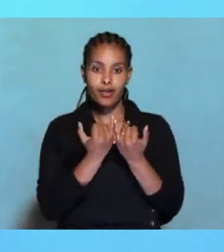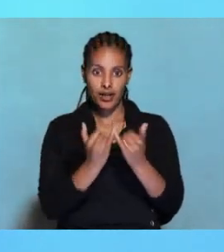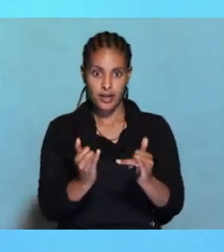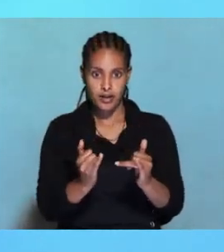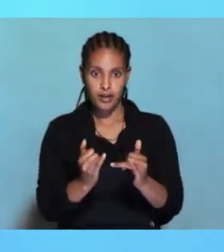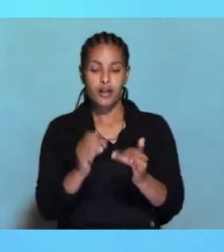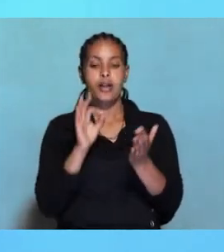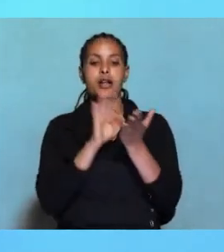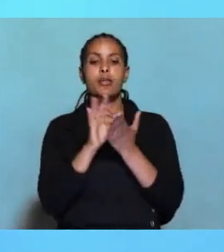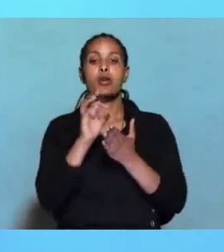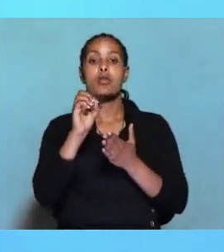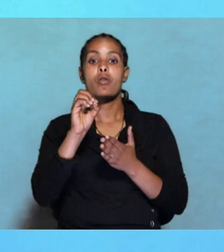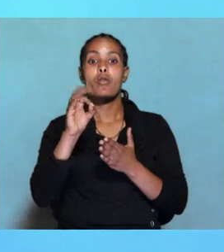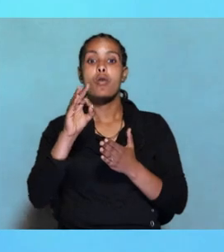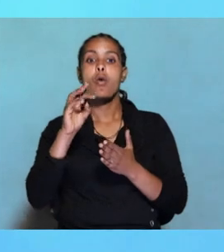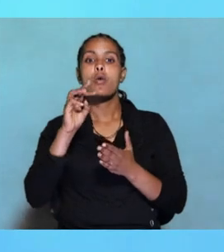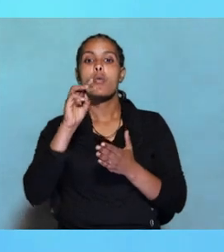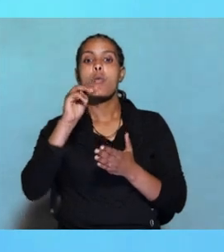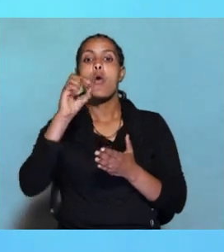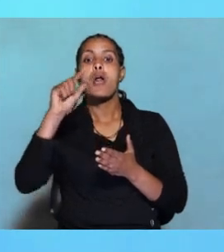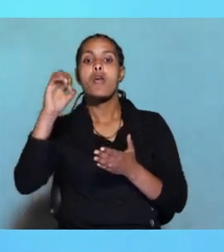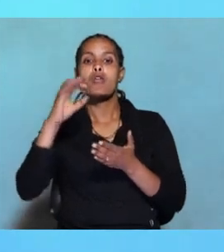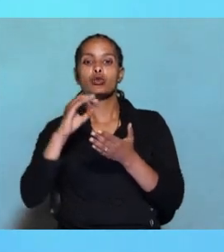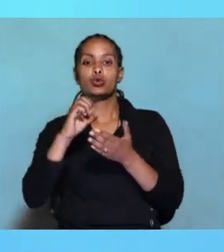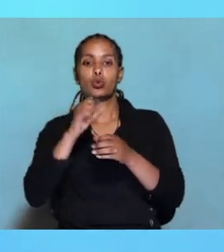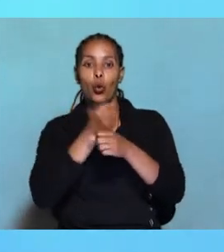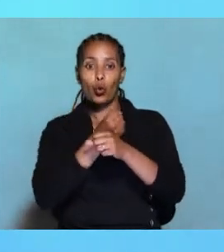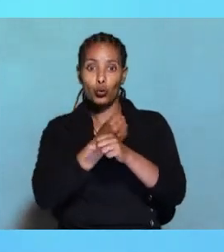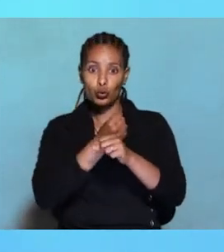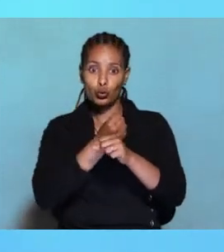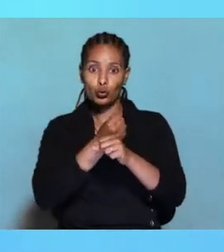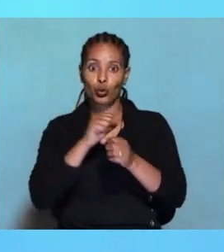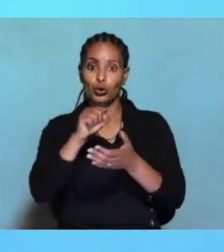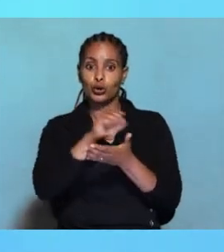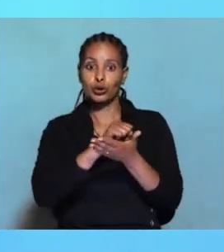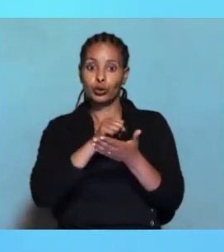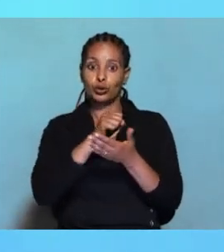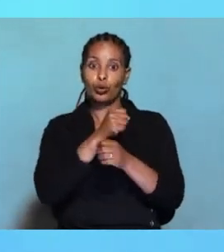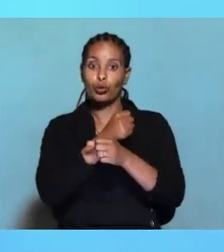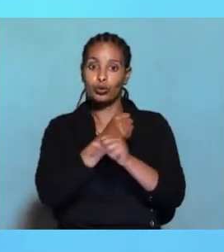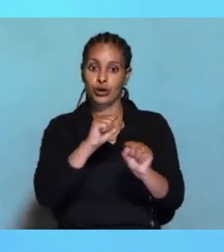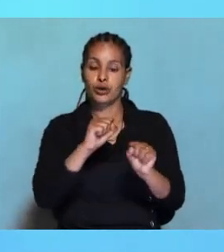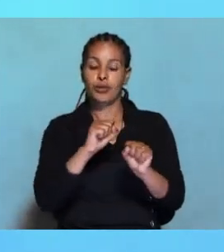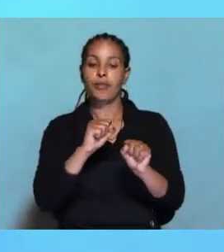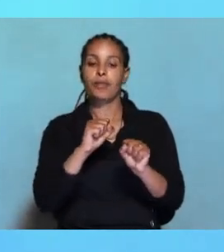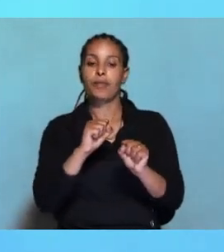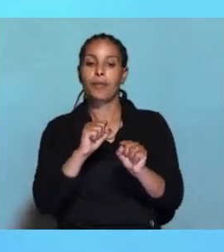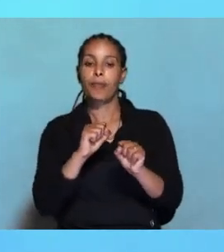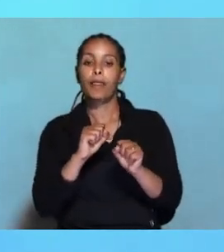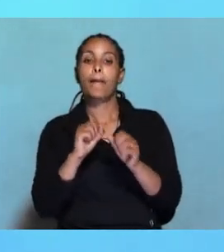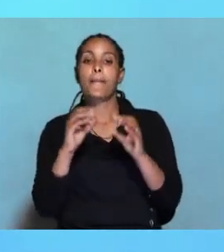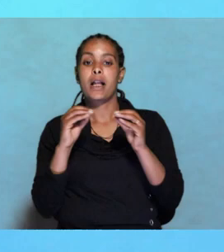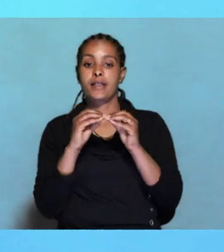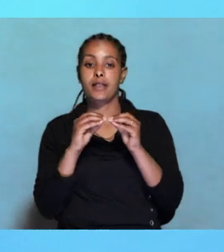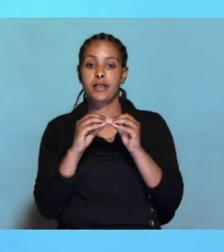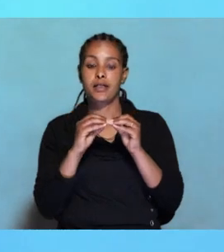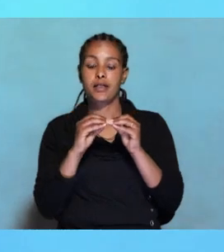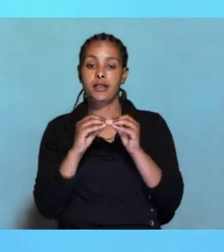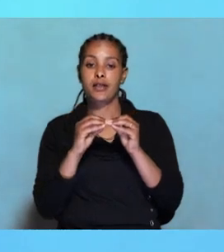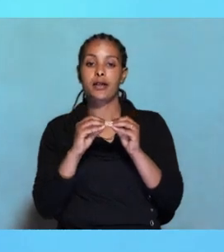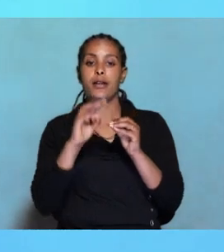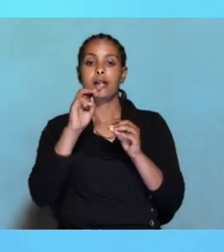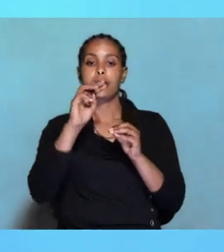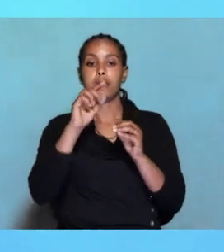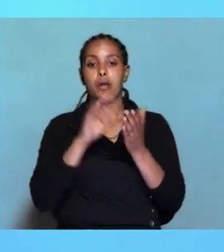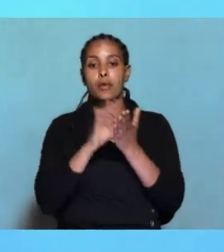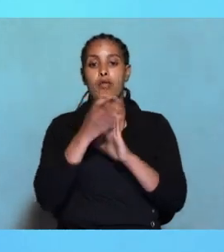by number of mole of solution, which is number of mole of solute, plus number of mole